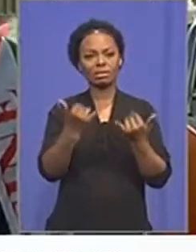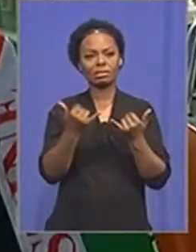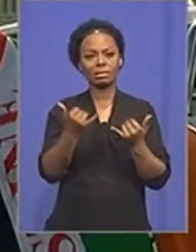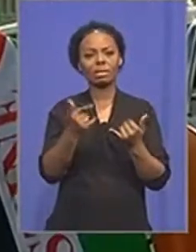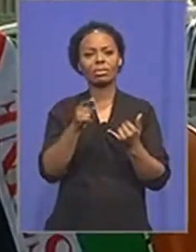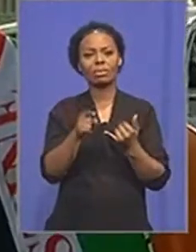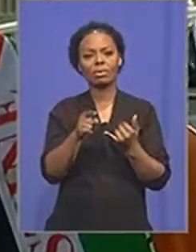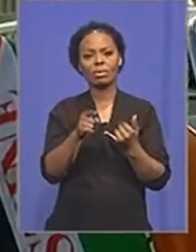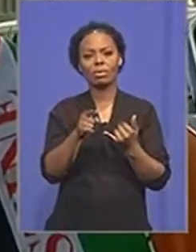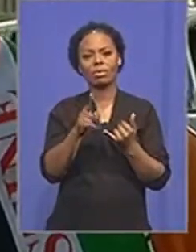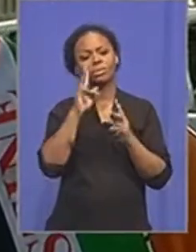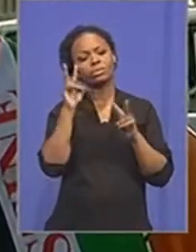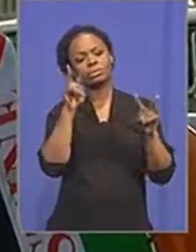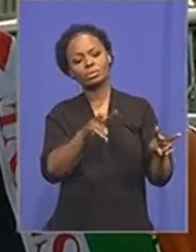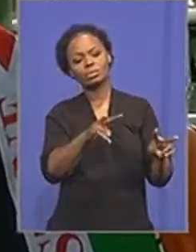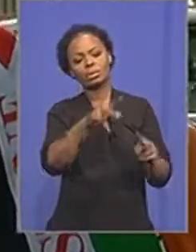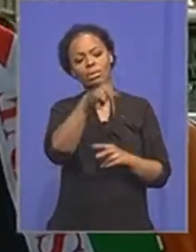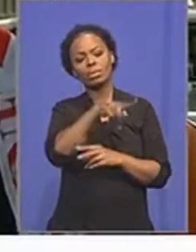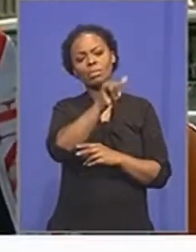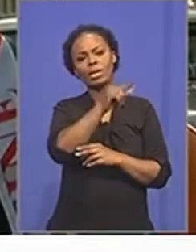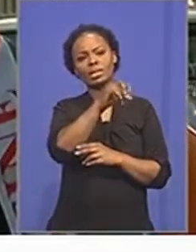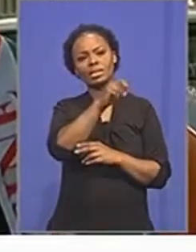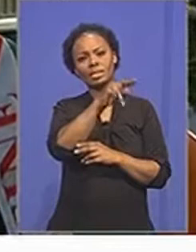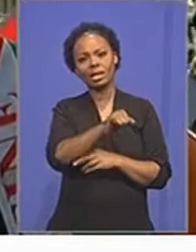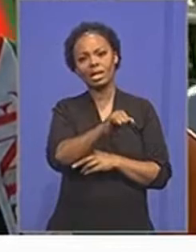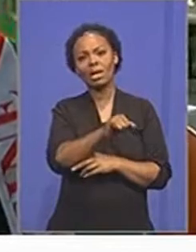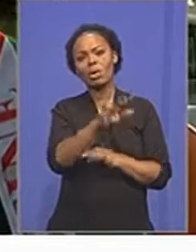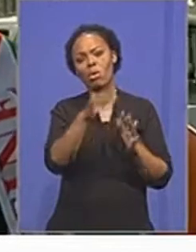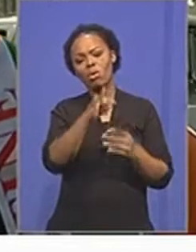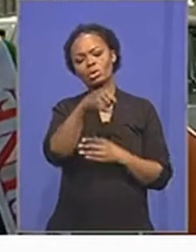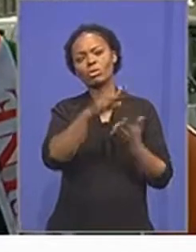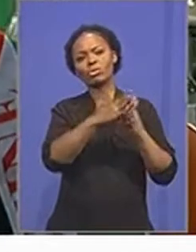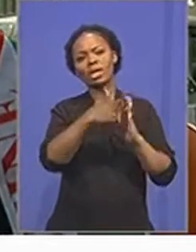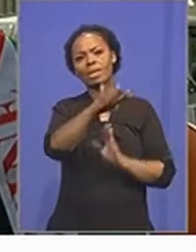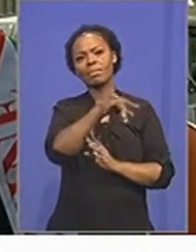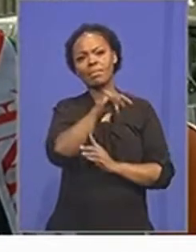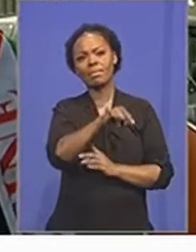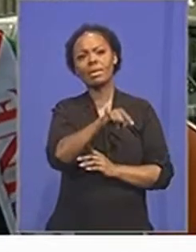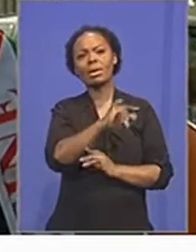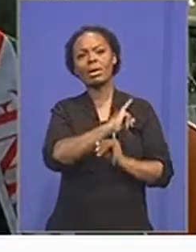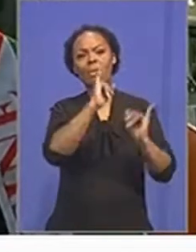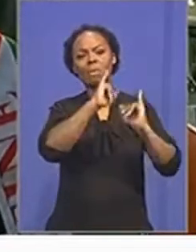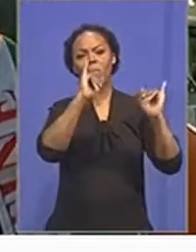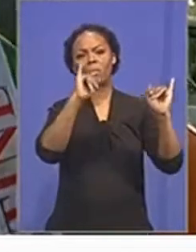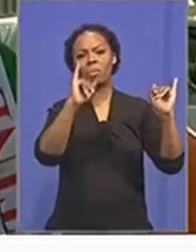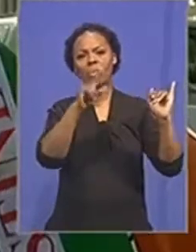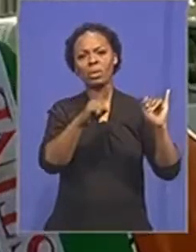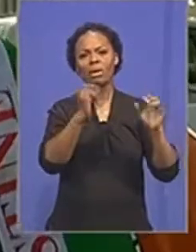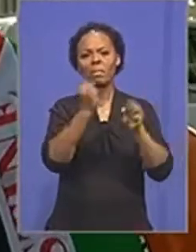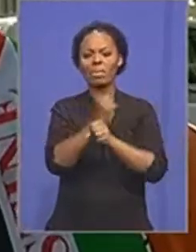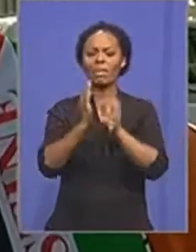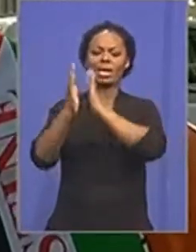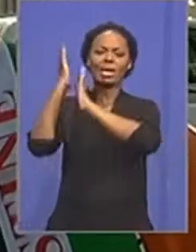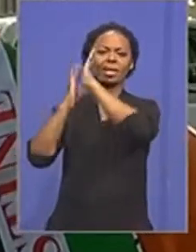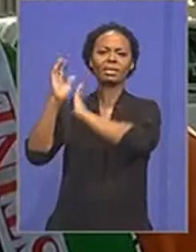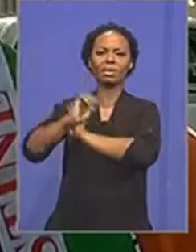in Palestine or East Jerusalem, we're seeing on a daily basis is reminiscent of the history of South Africa. And if South Africans